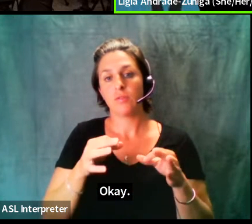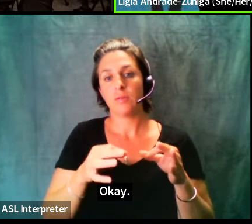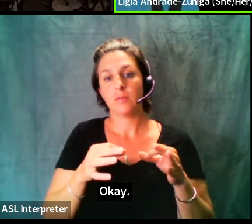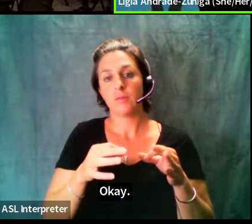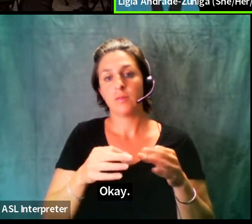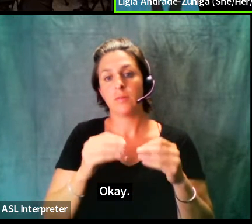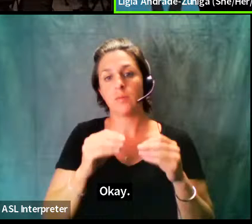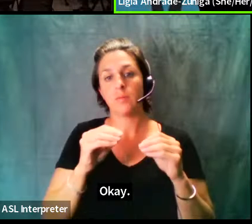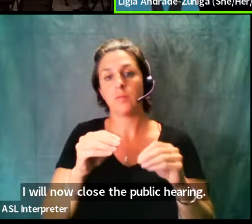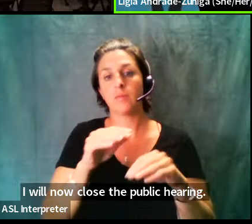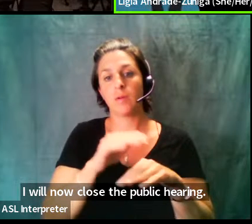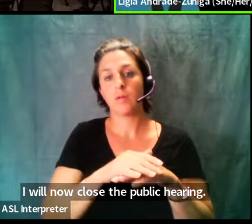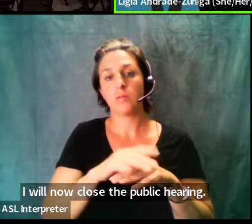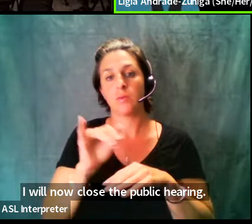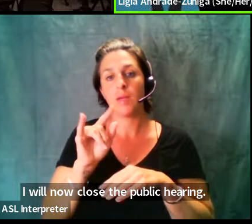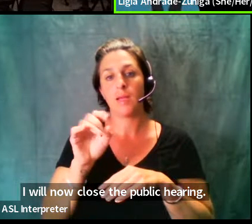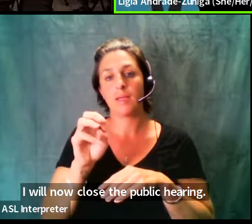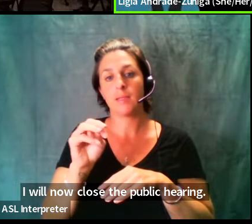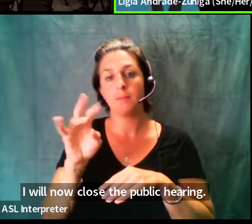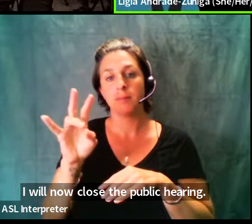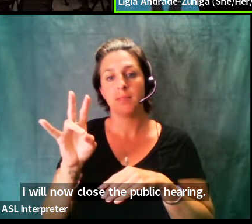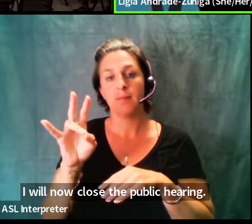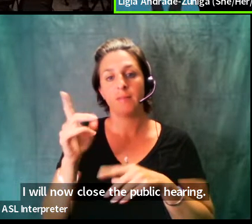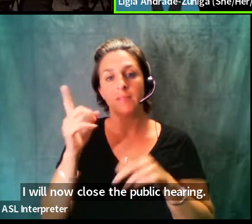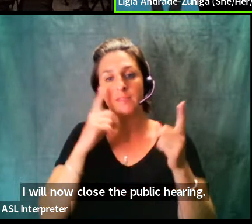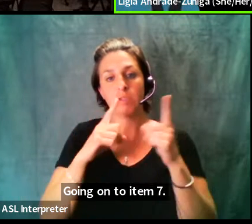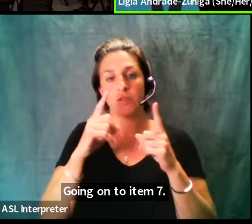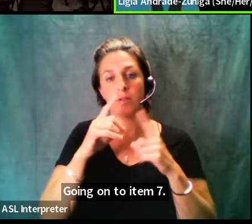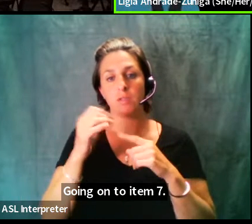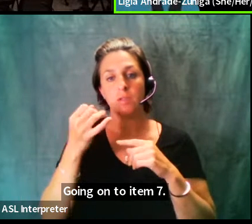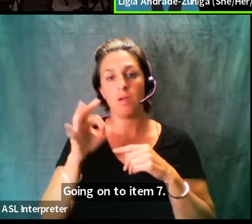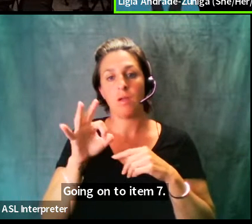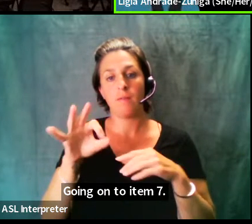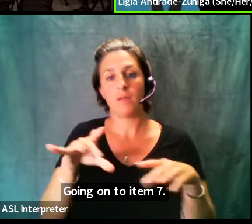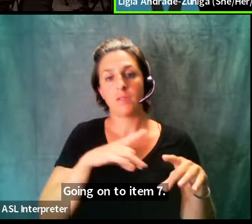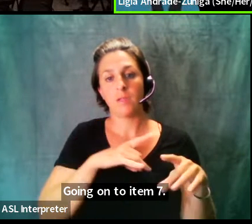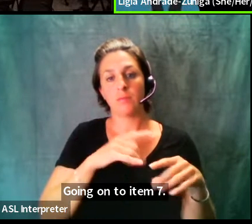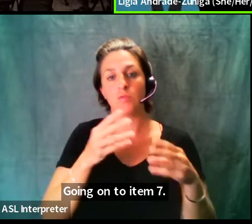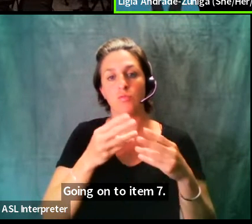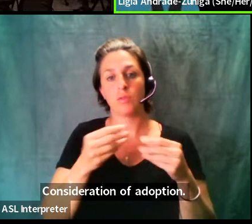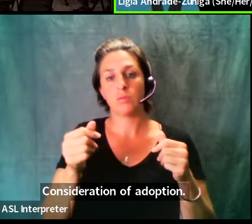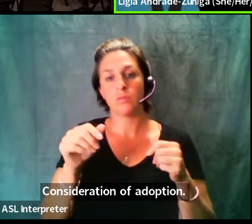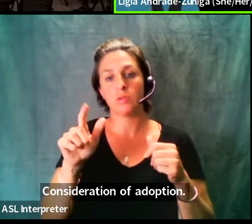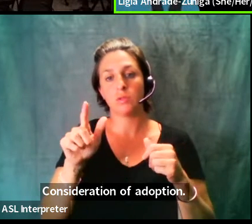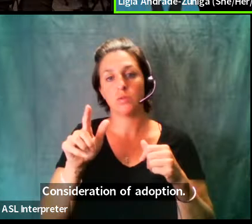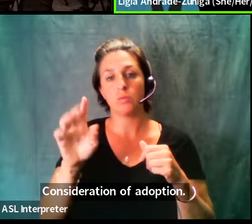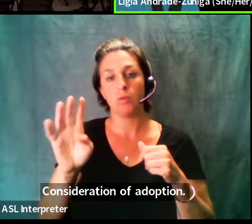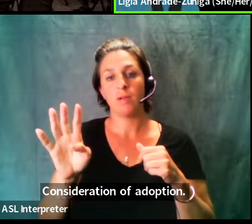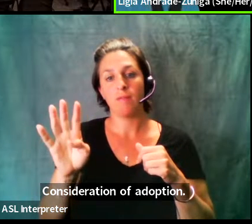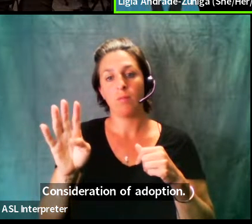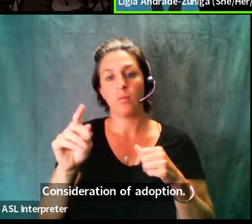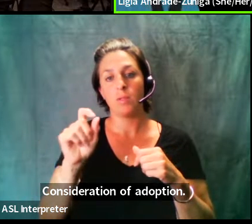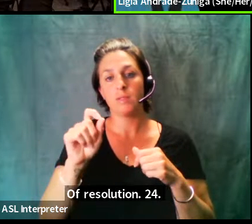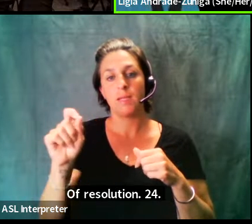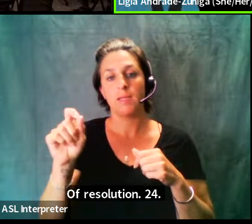Going on to item 7, consideration of adoption of resolution